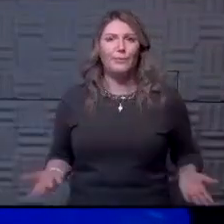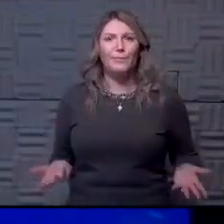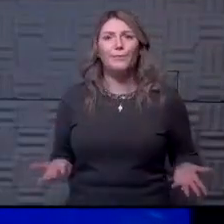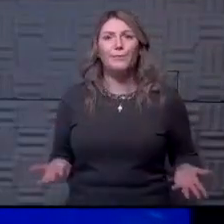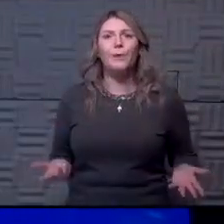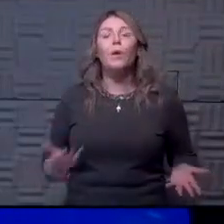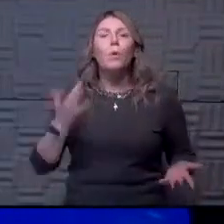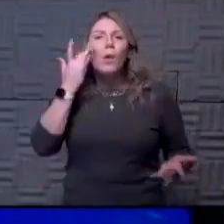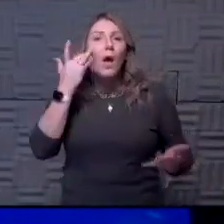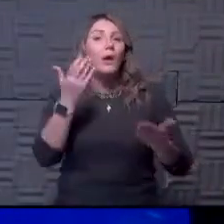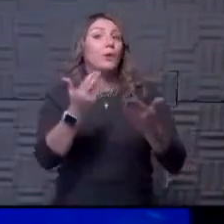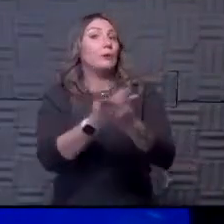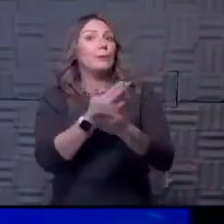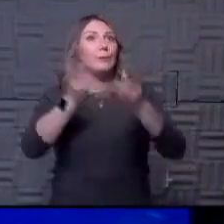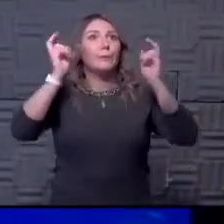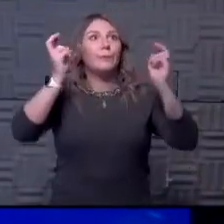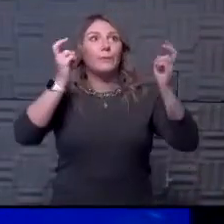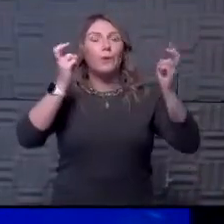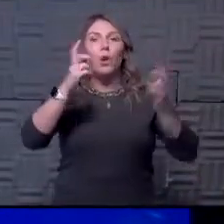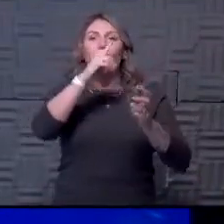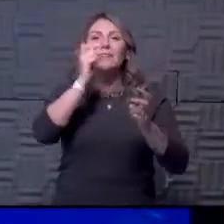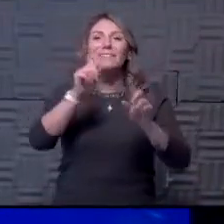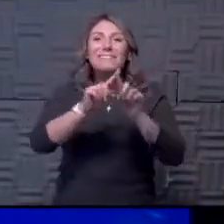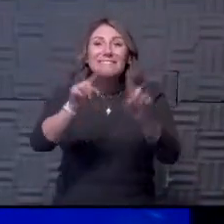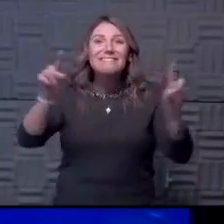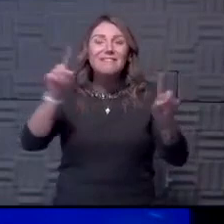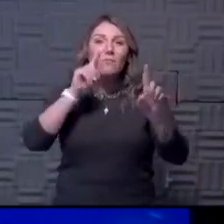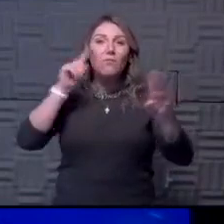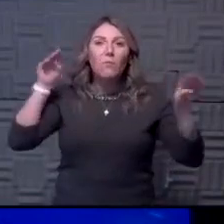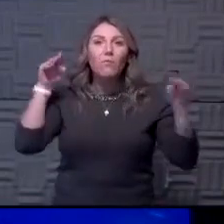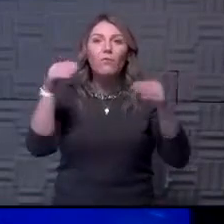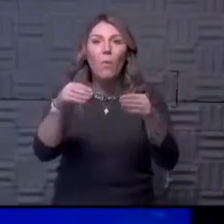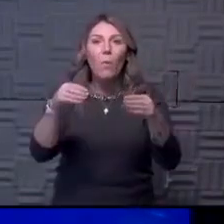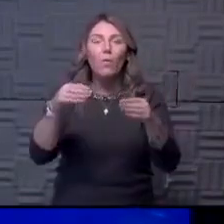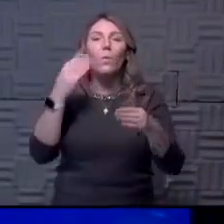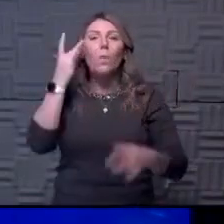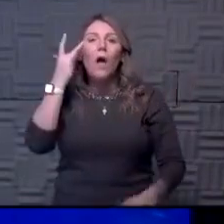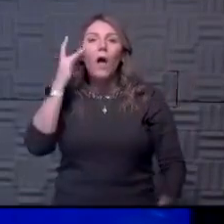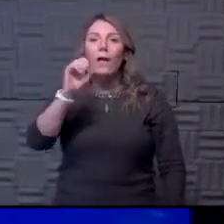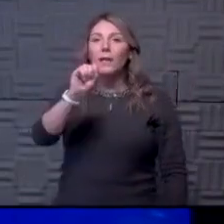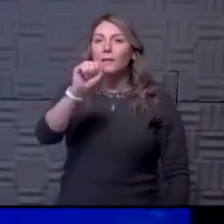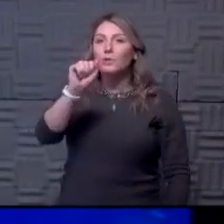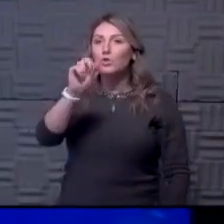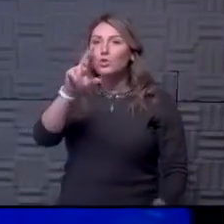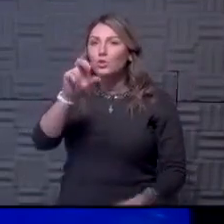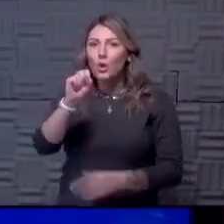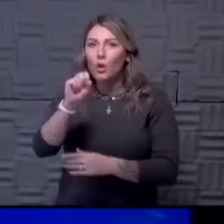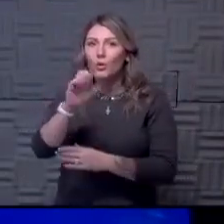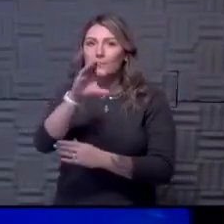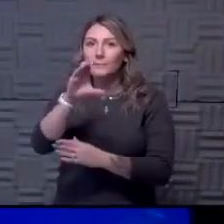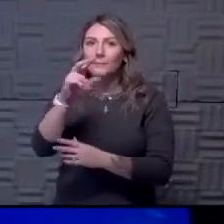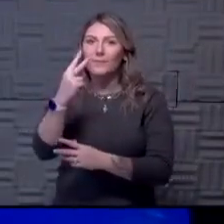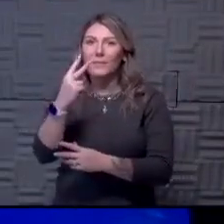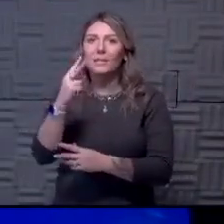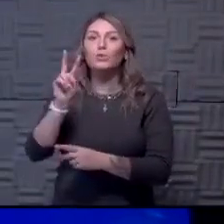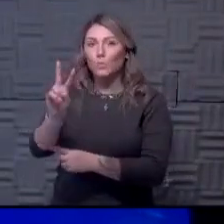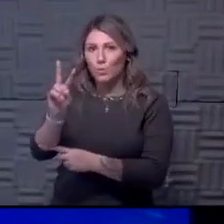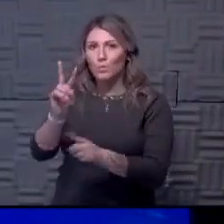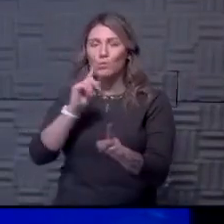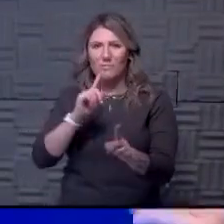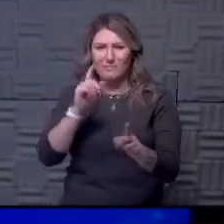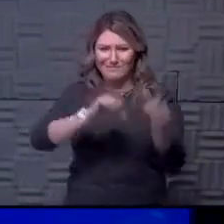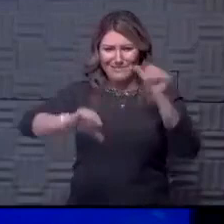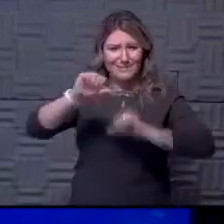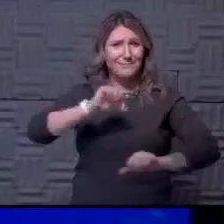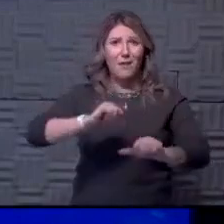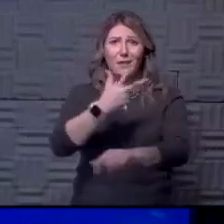new because it's got a different target because of SARS-CoV-2. But the science of vaccines is really the science of vaccines. And I